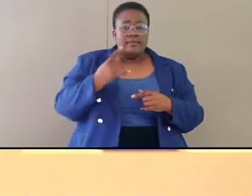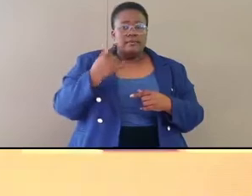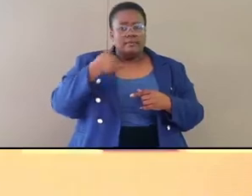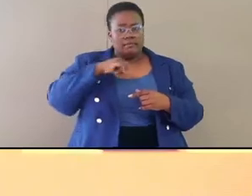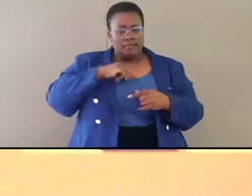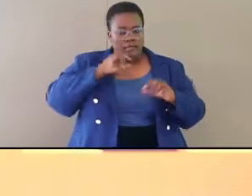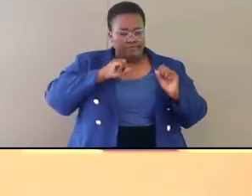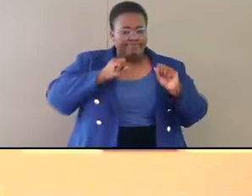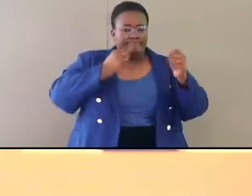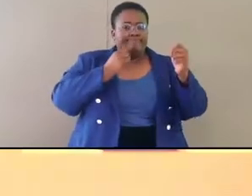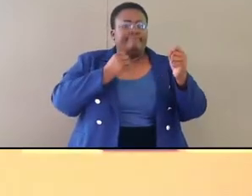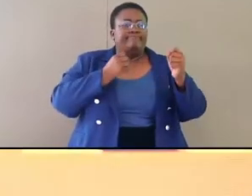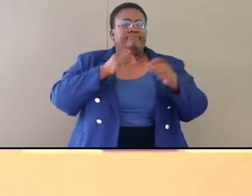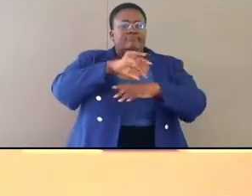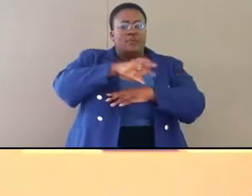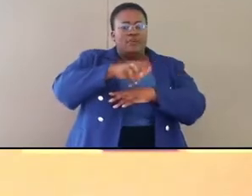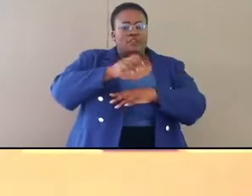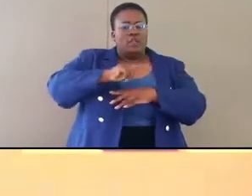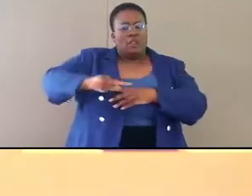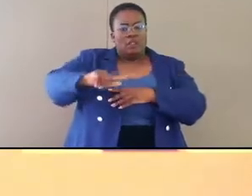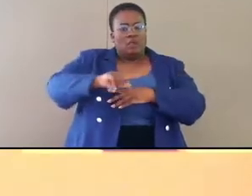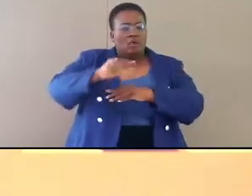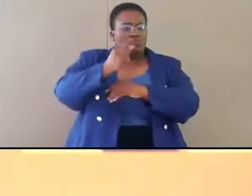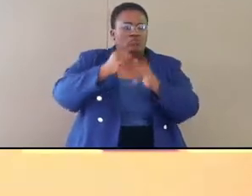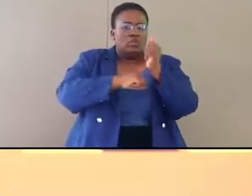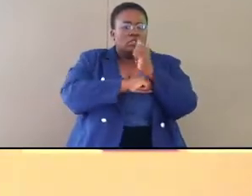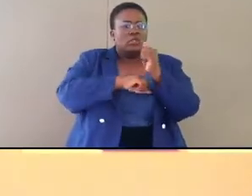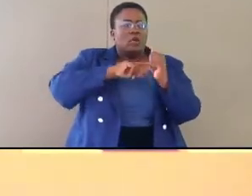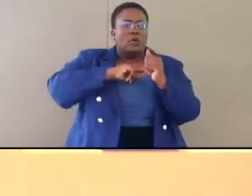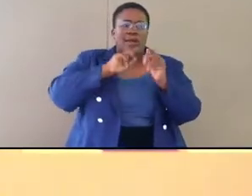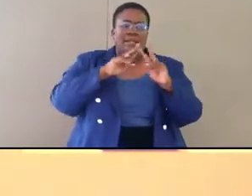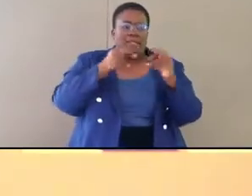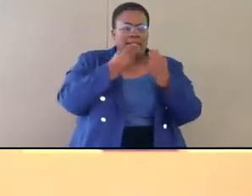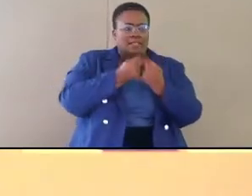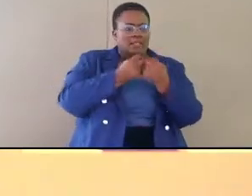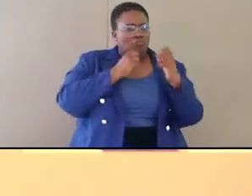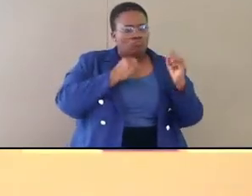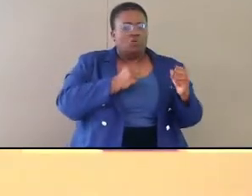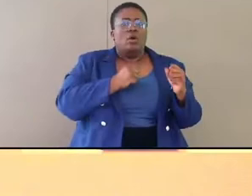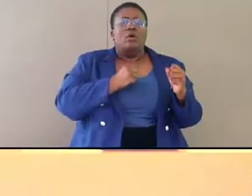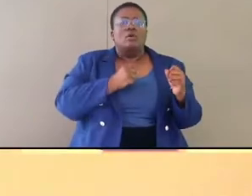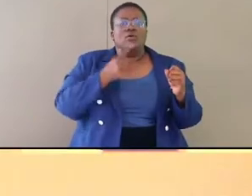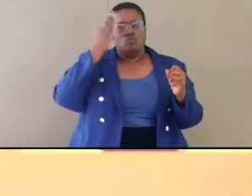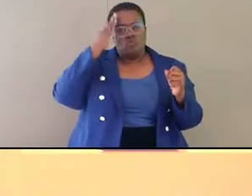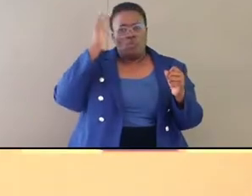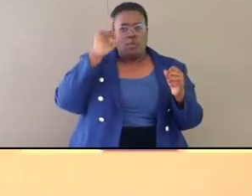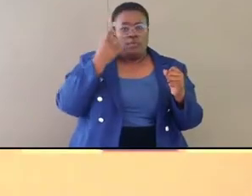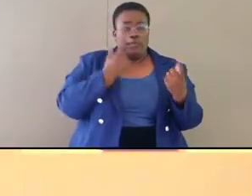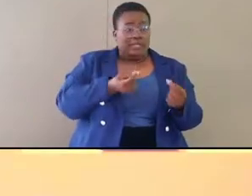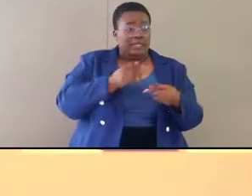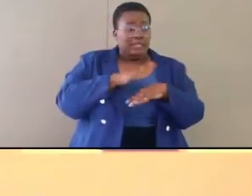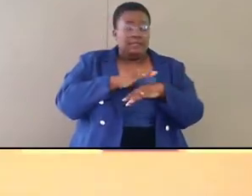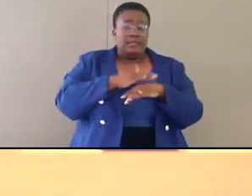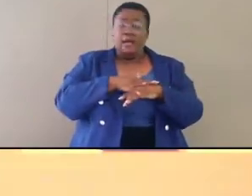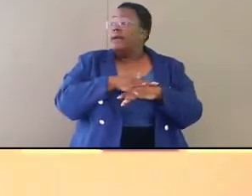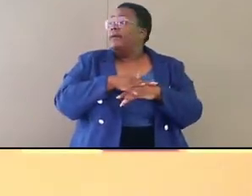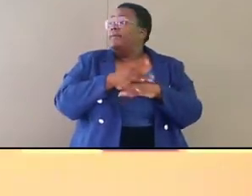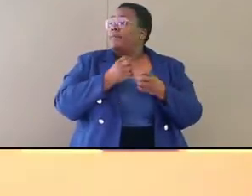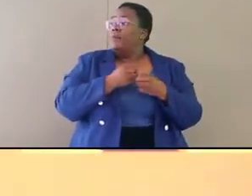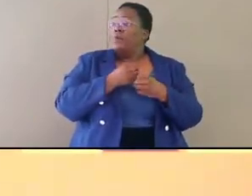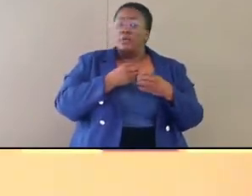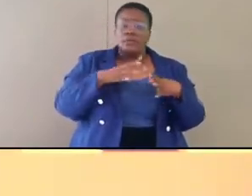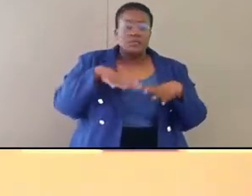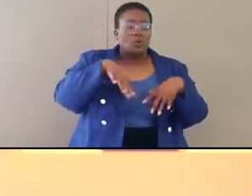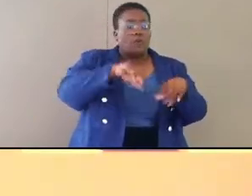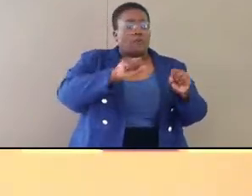the provincial and local structures because national is strong you know what we did when we came into government we took